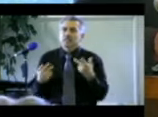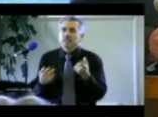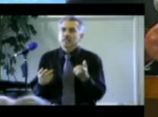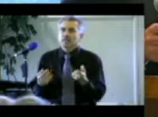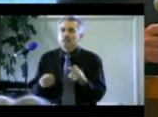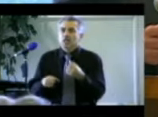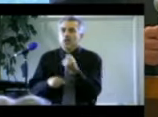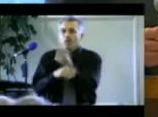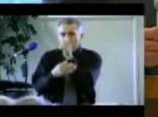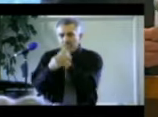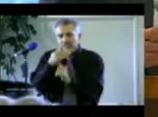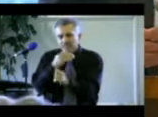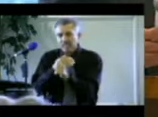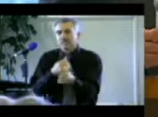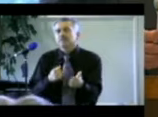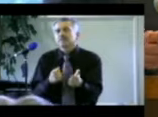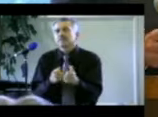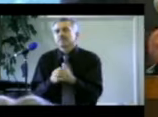humbled Himself.